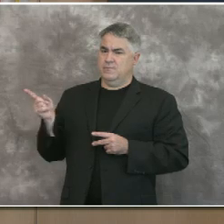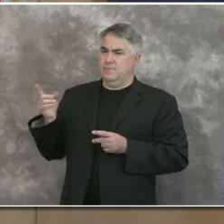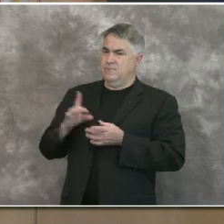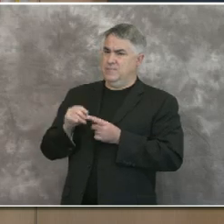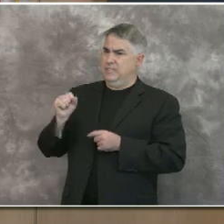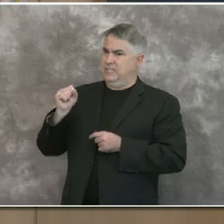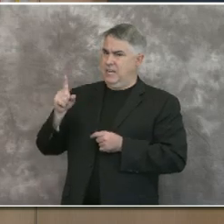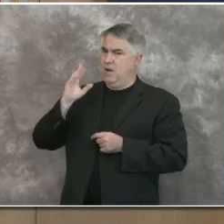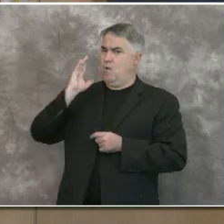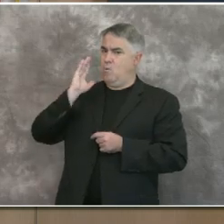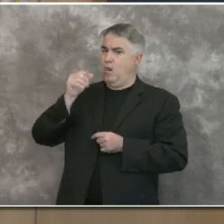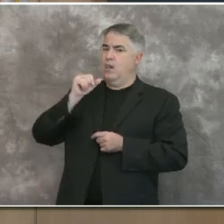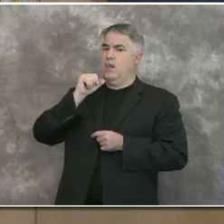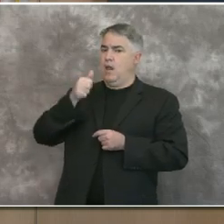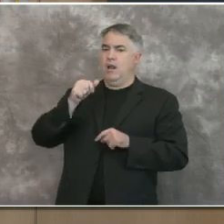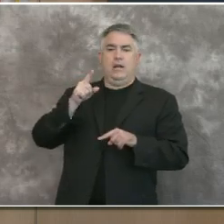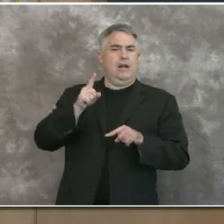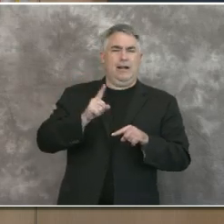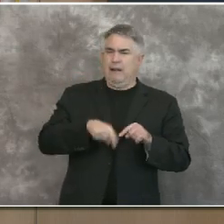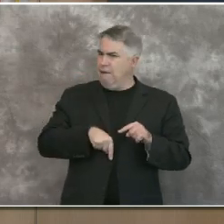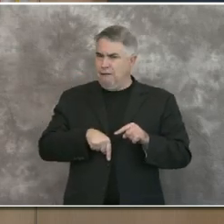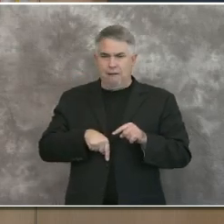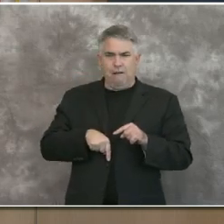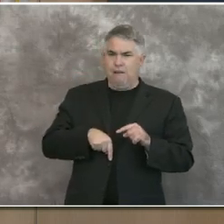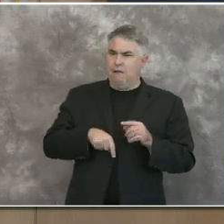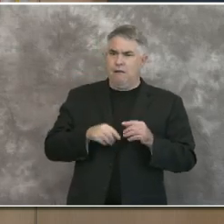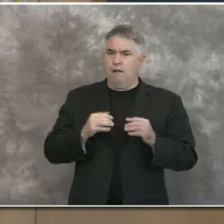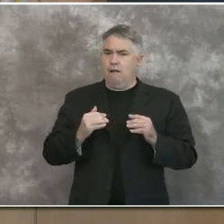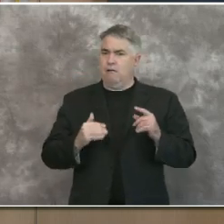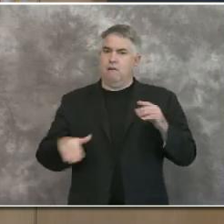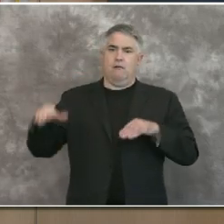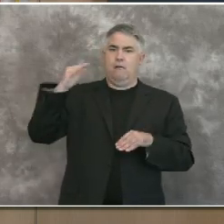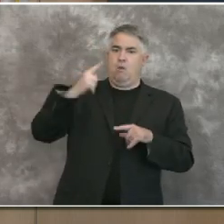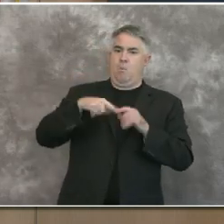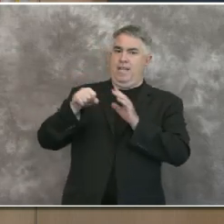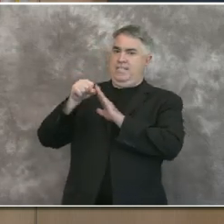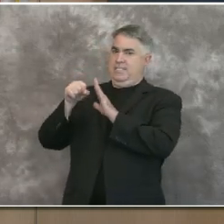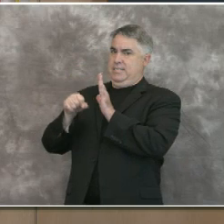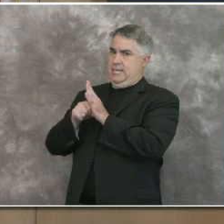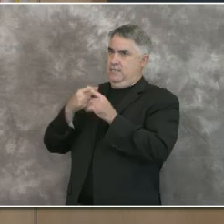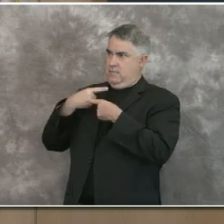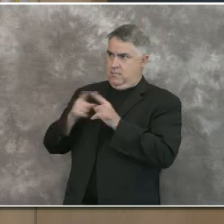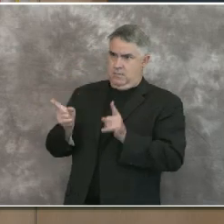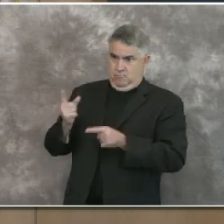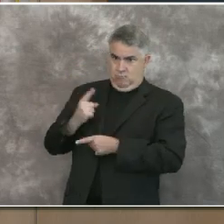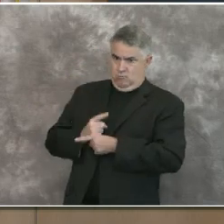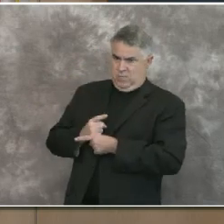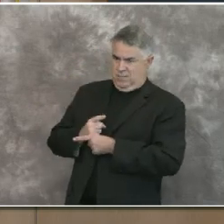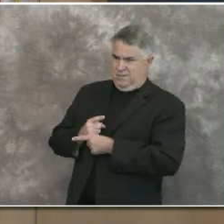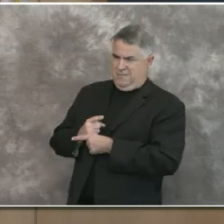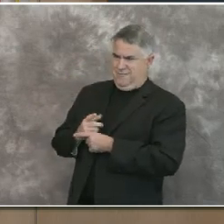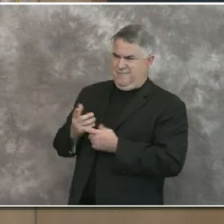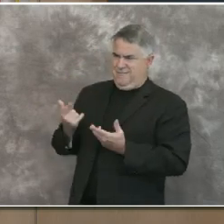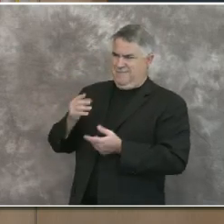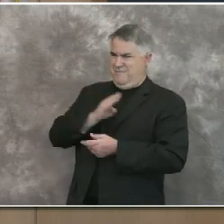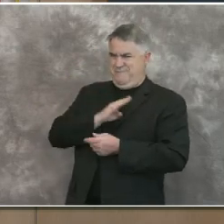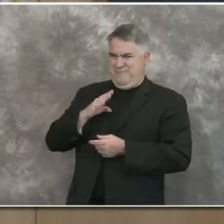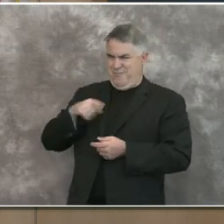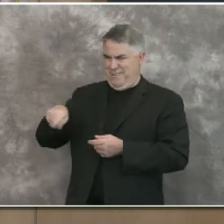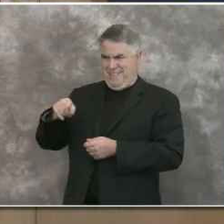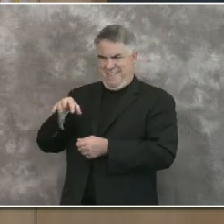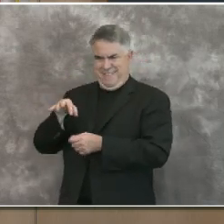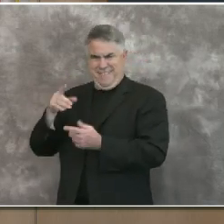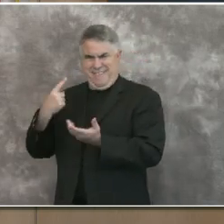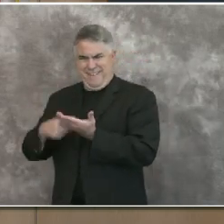cannot get ahead of the state in terms of loosening restrictions, and yet your board voted to essentially do just that with this pilot program